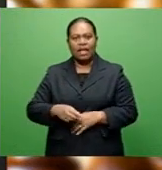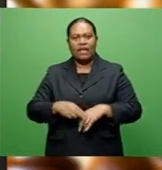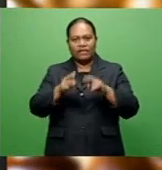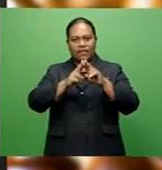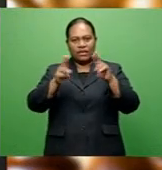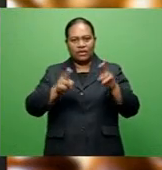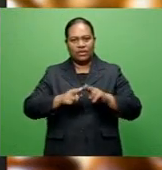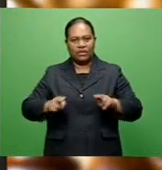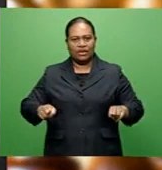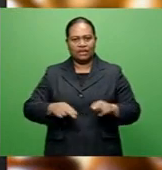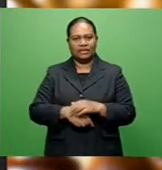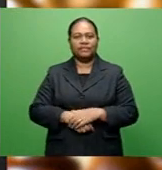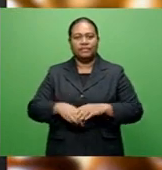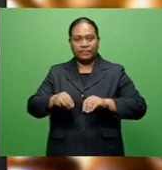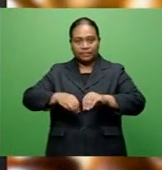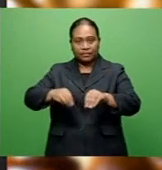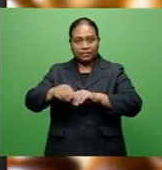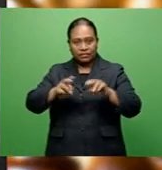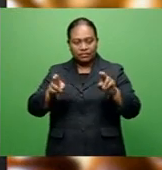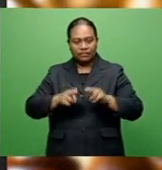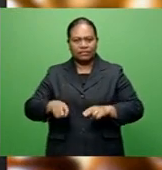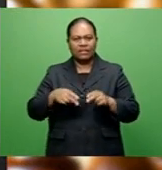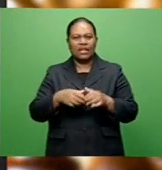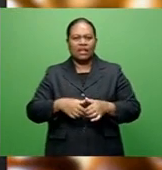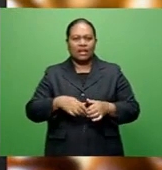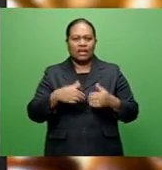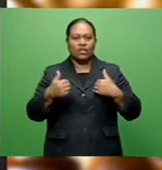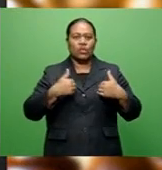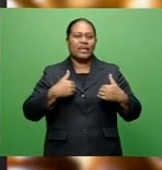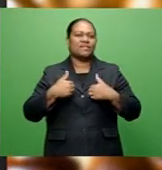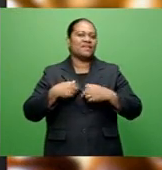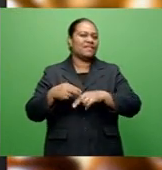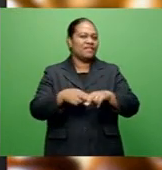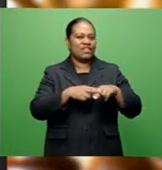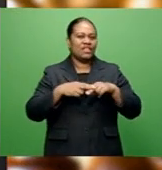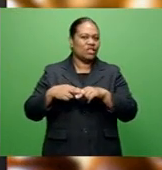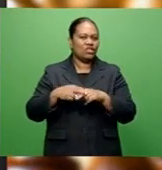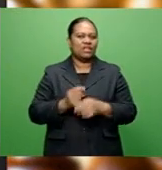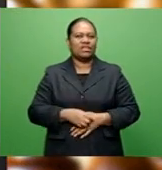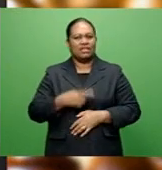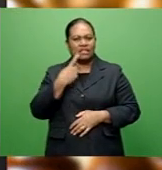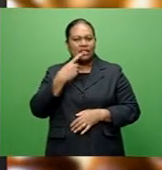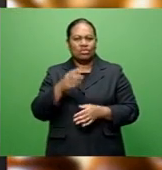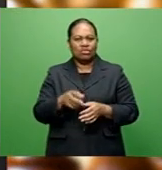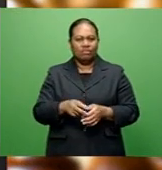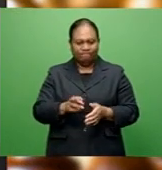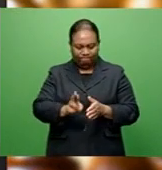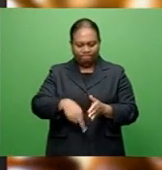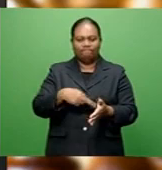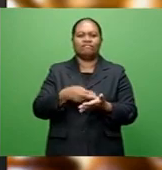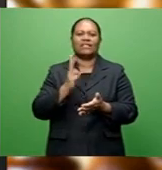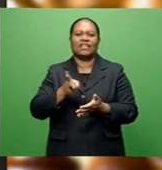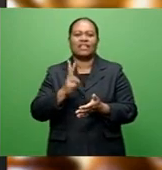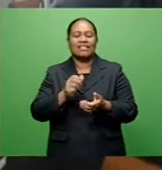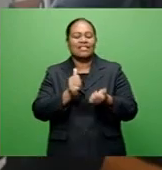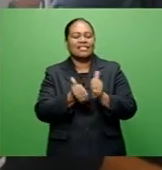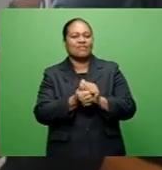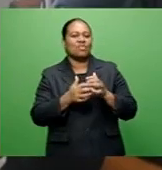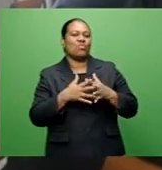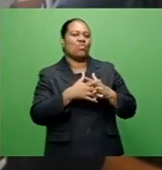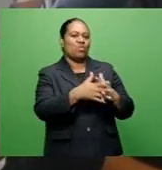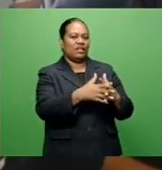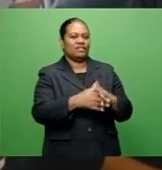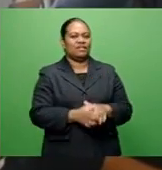Chess Championship at the University of Fiji in Lautoka, aimed at reviving the game in the Western Division.